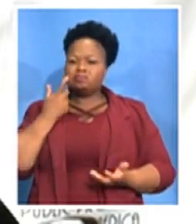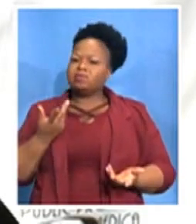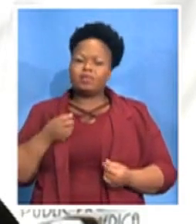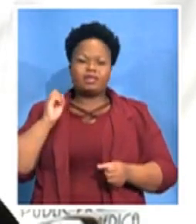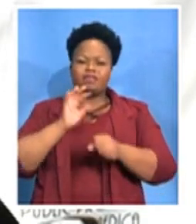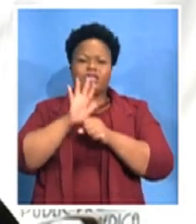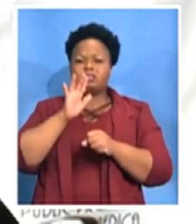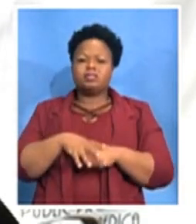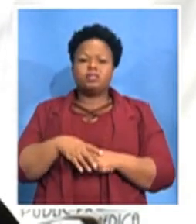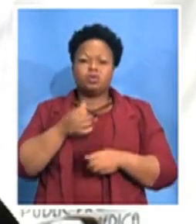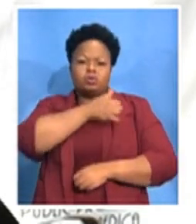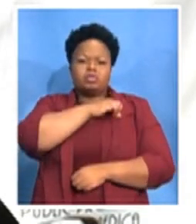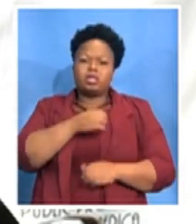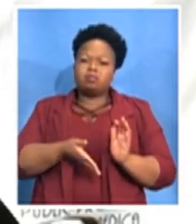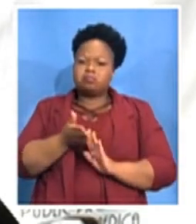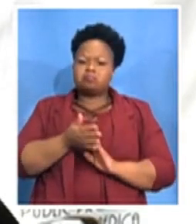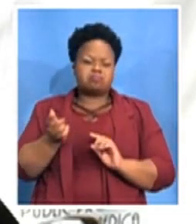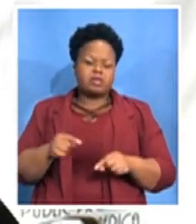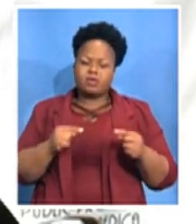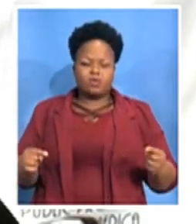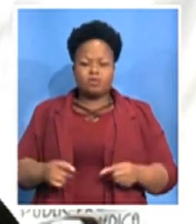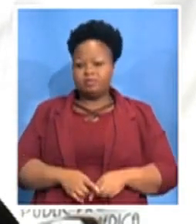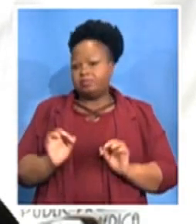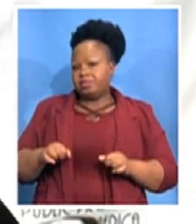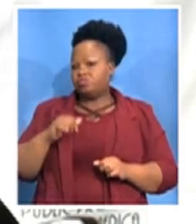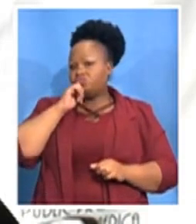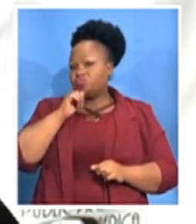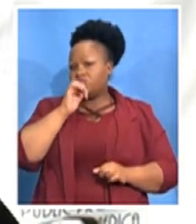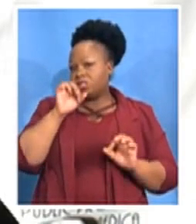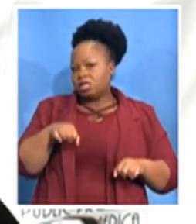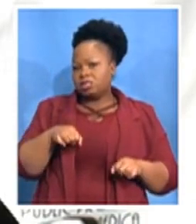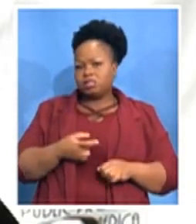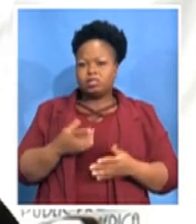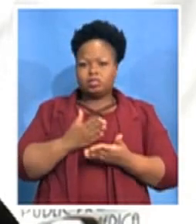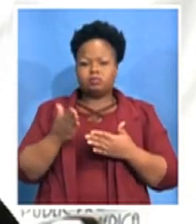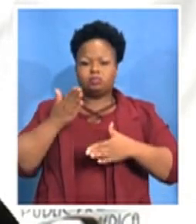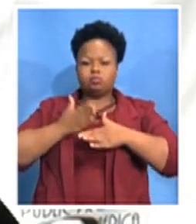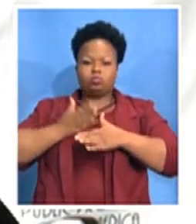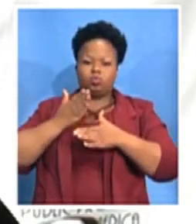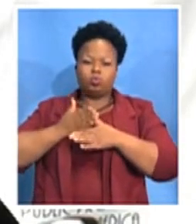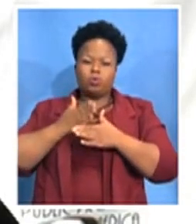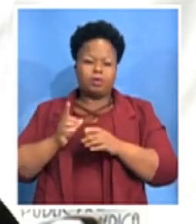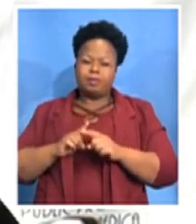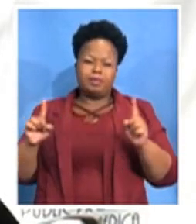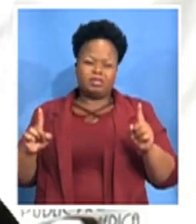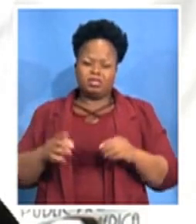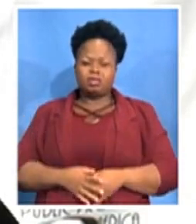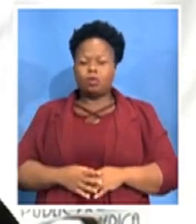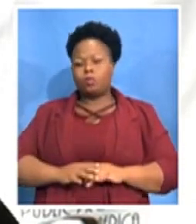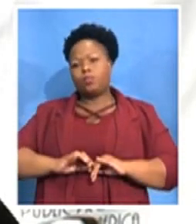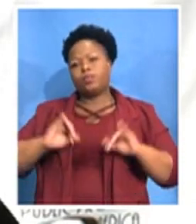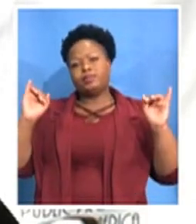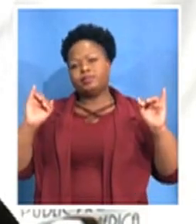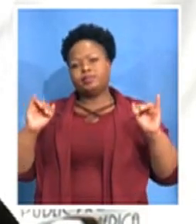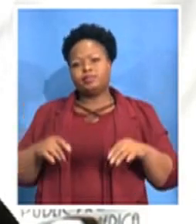Even under the normal course of duties, and this became worse under the COVID-19 pandemic.